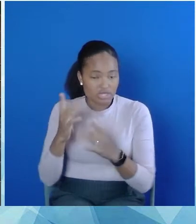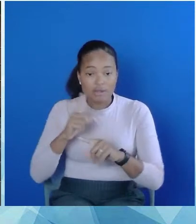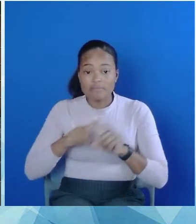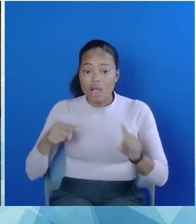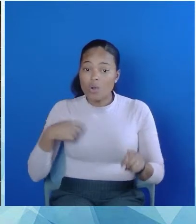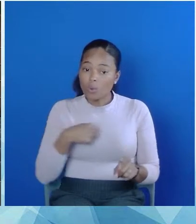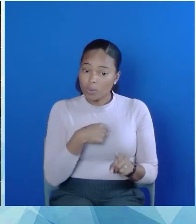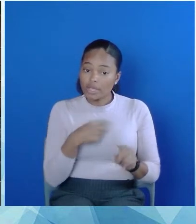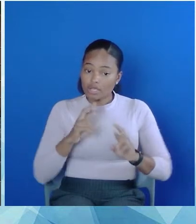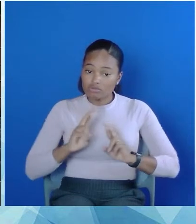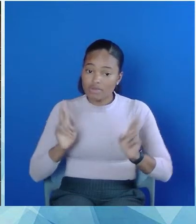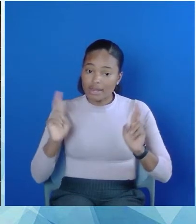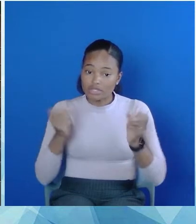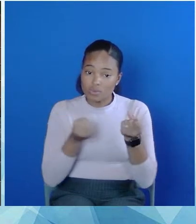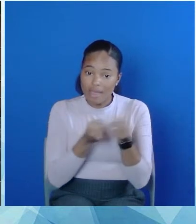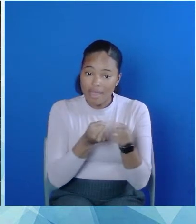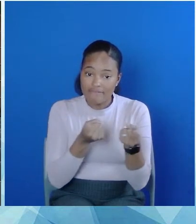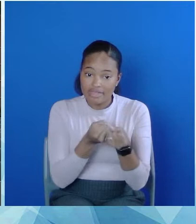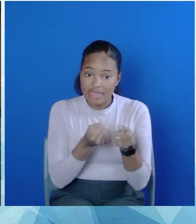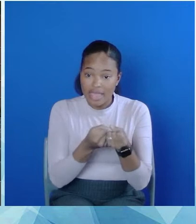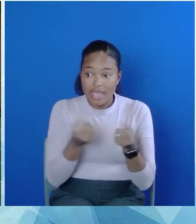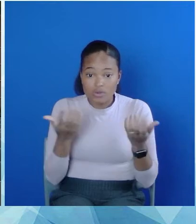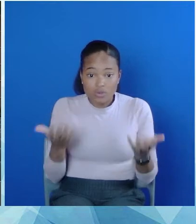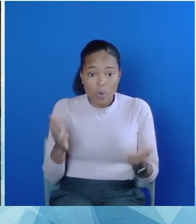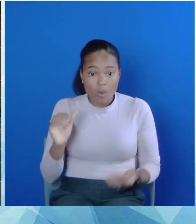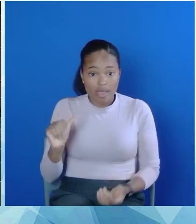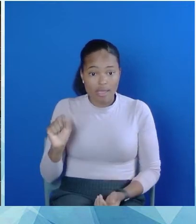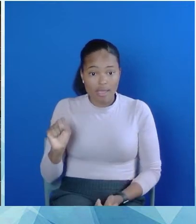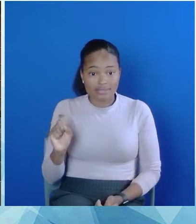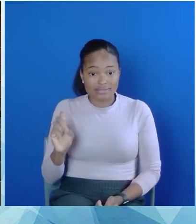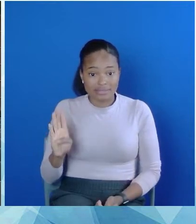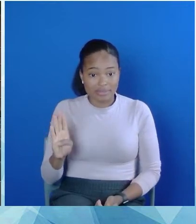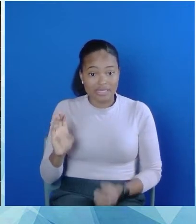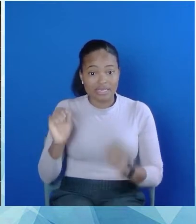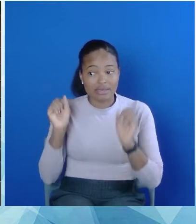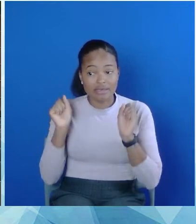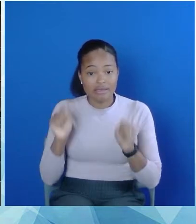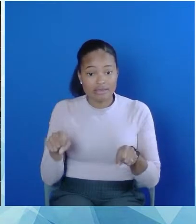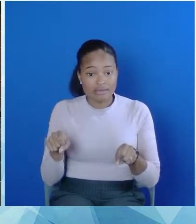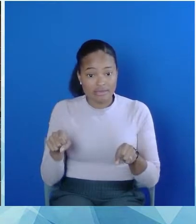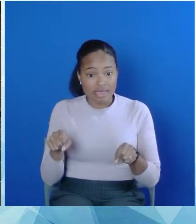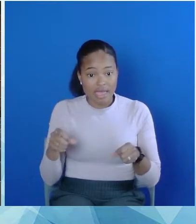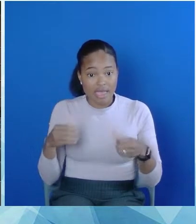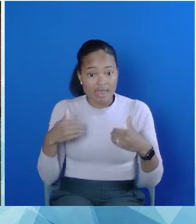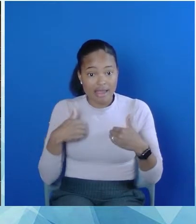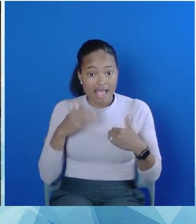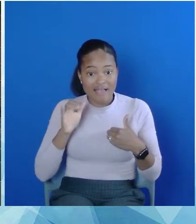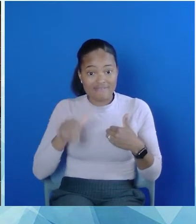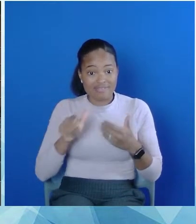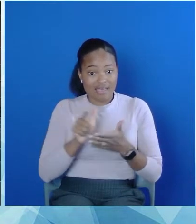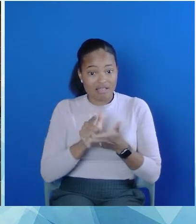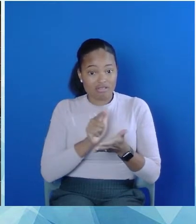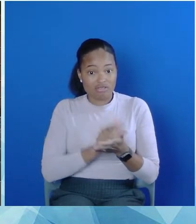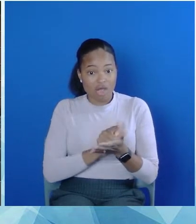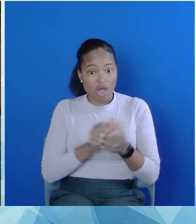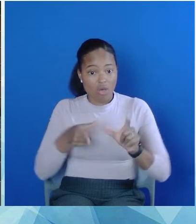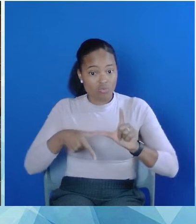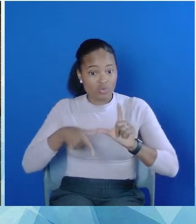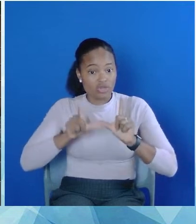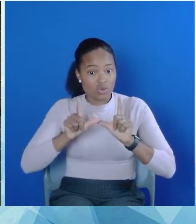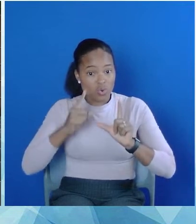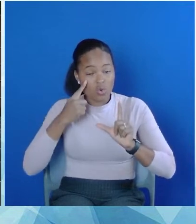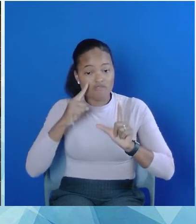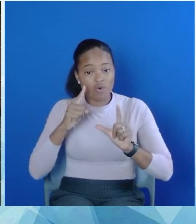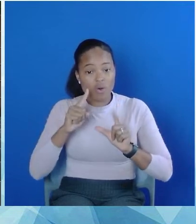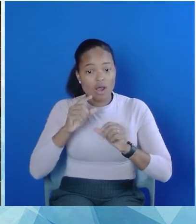advocate so that ASDB can have their statute renewed for another 8 years.